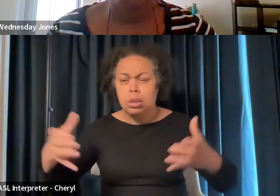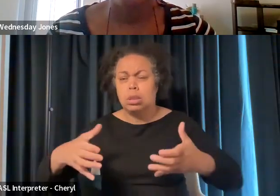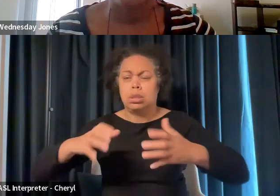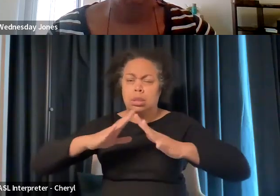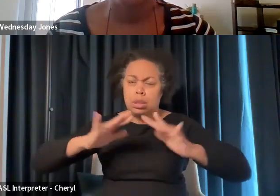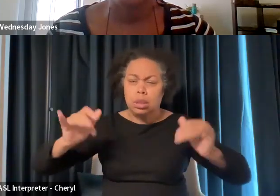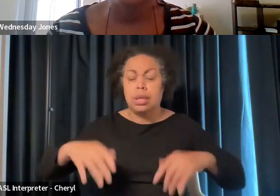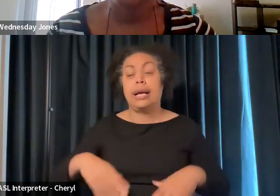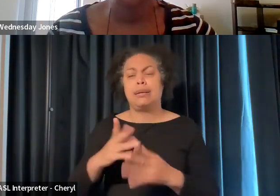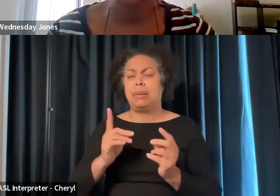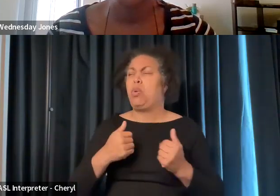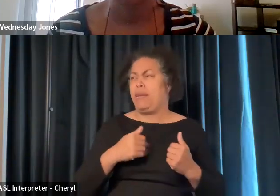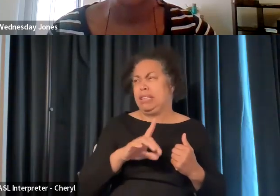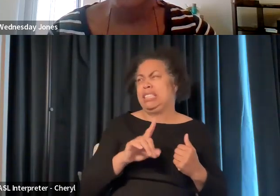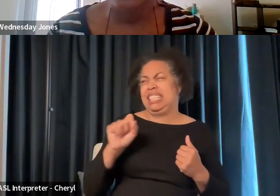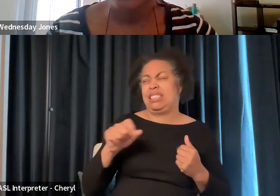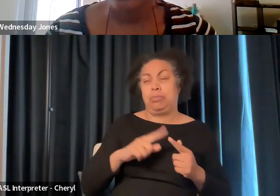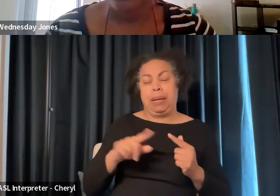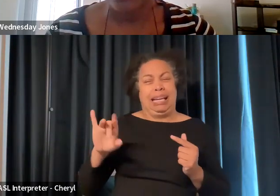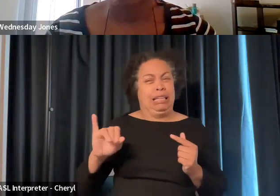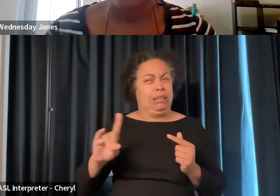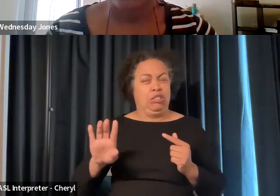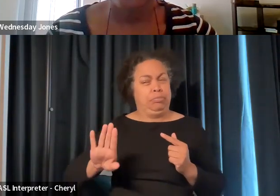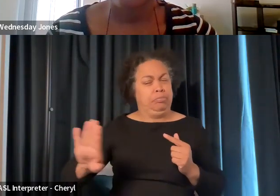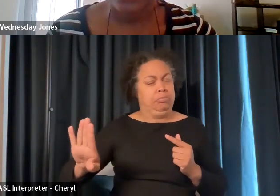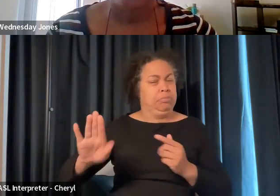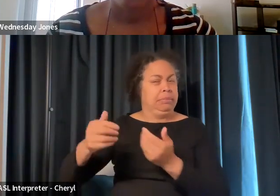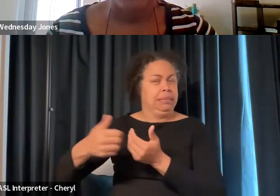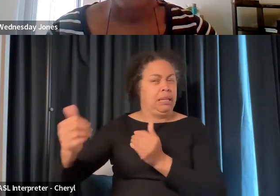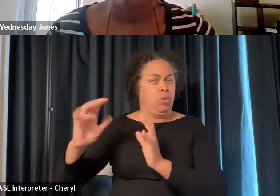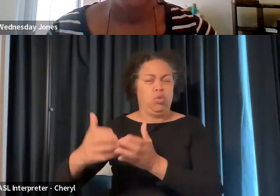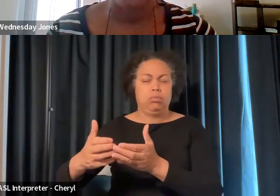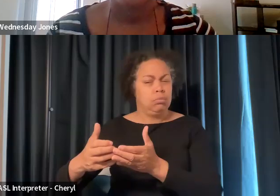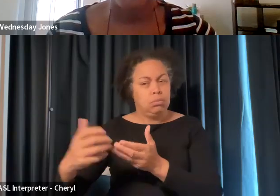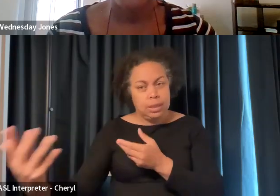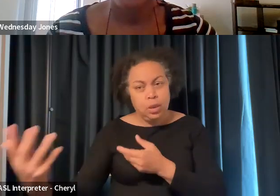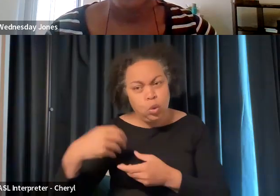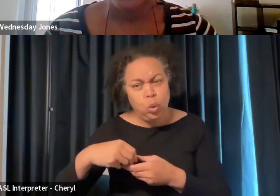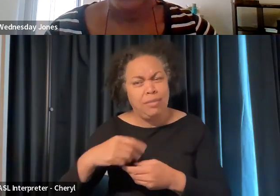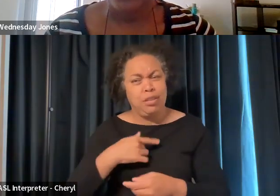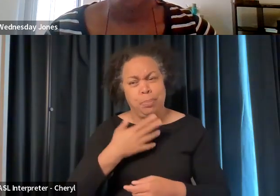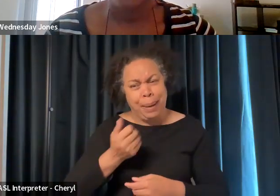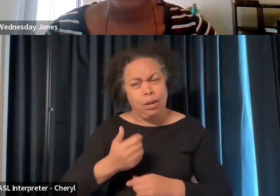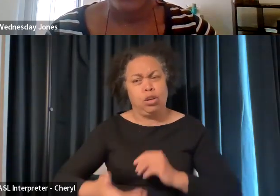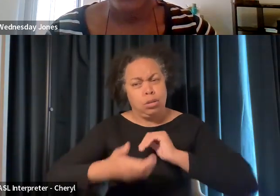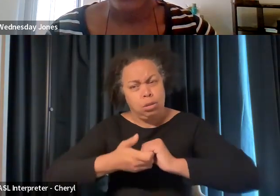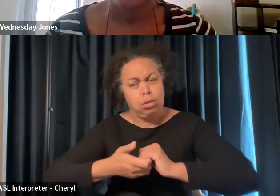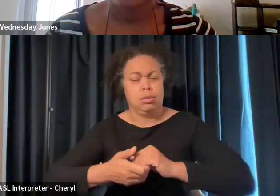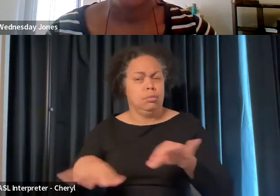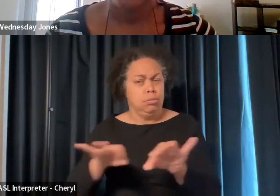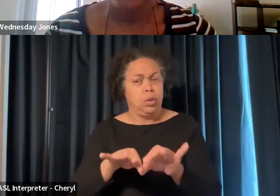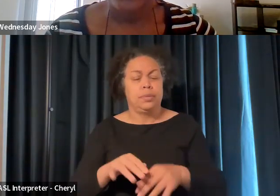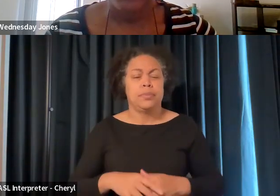and developmental disabilities in the disability community. And I think that we're better if we work together.